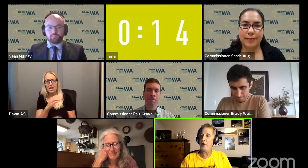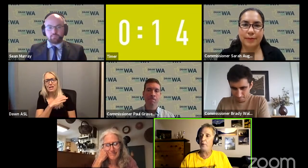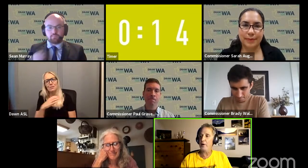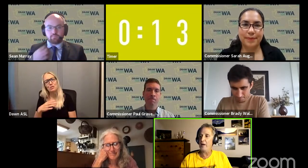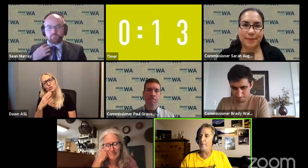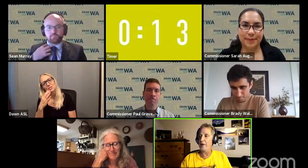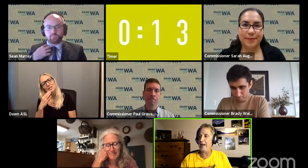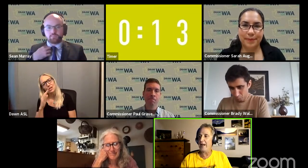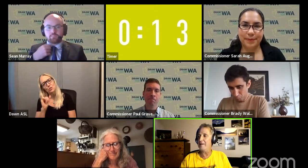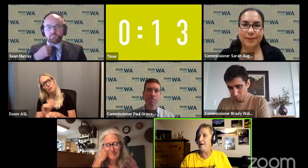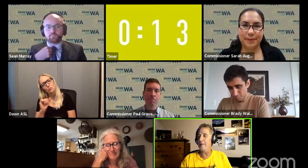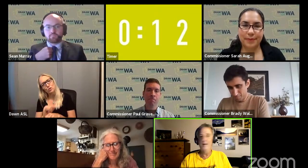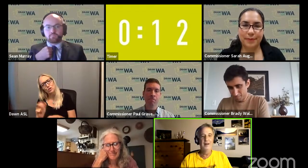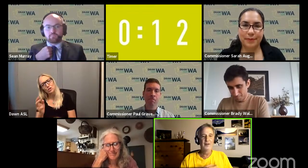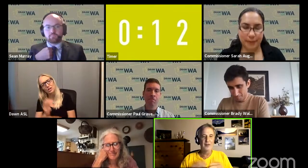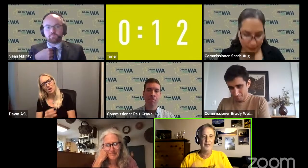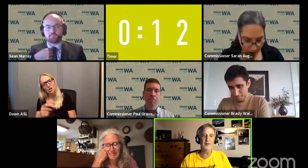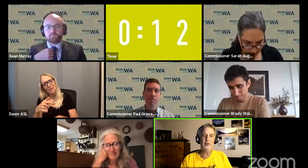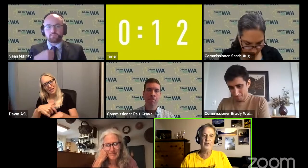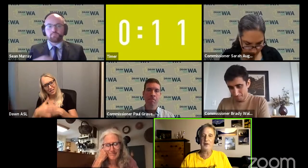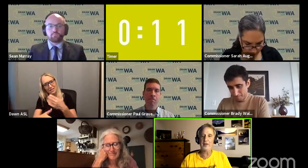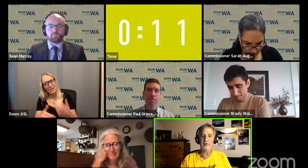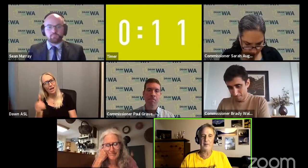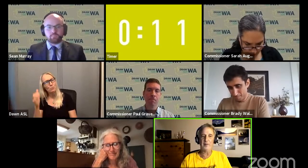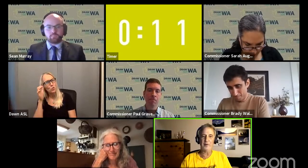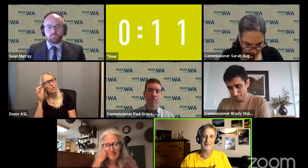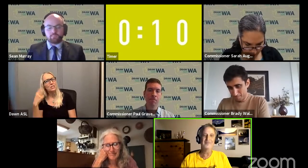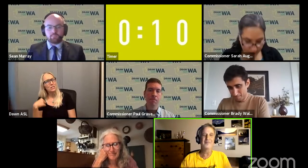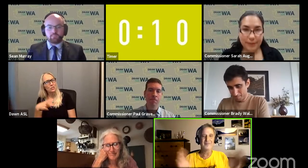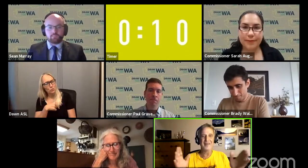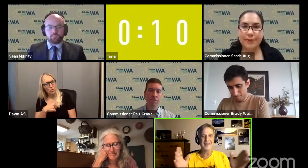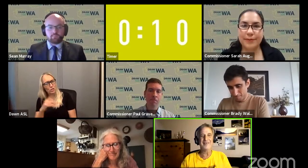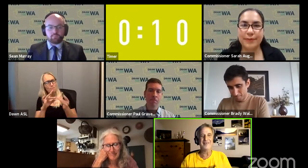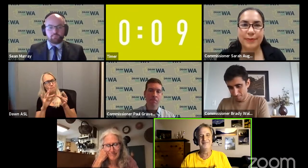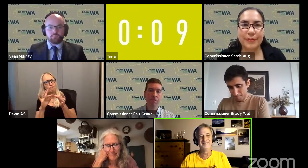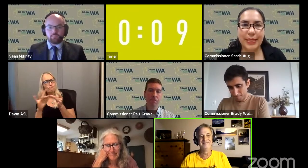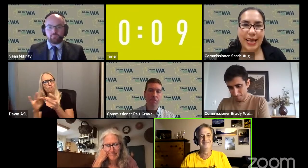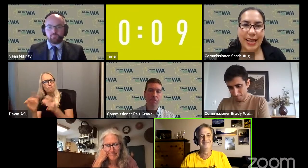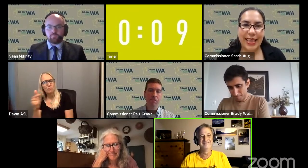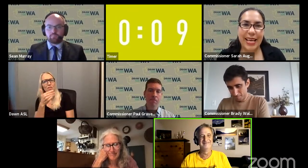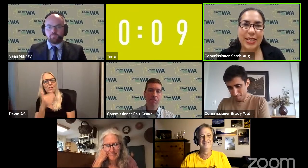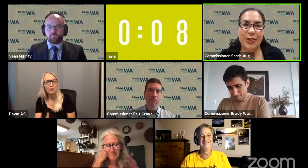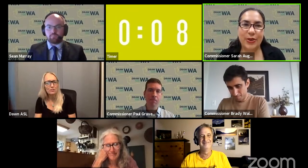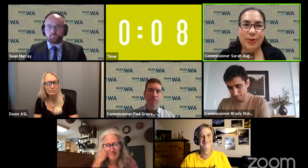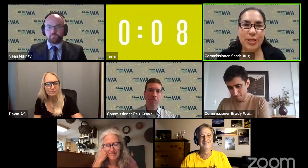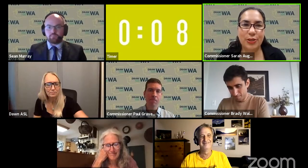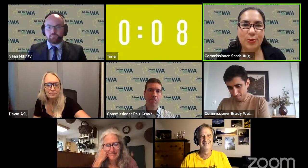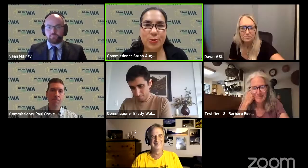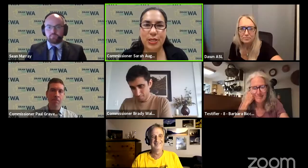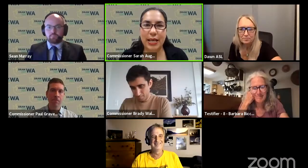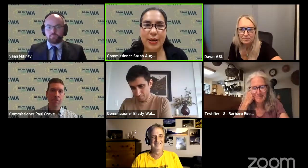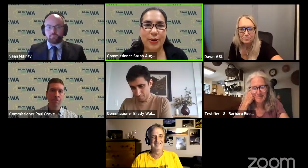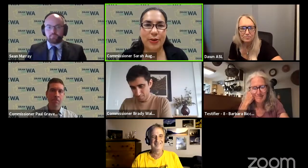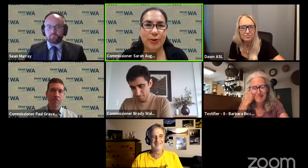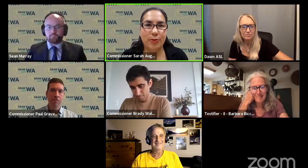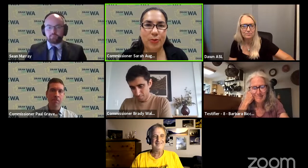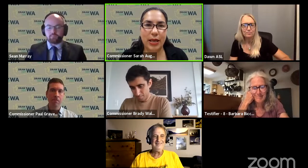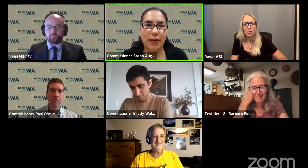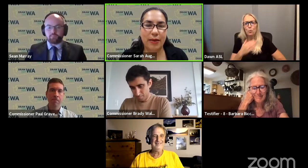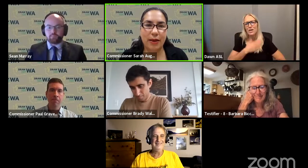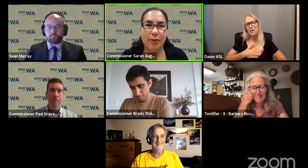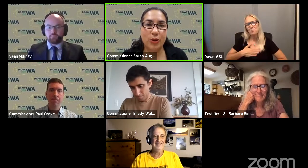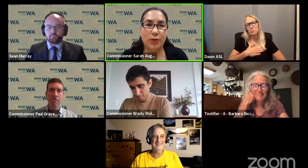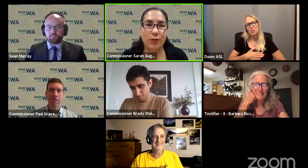you for your hard work and for taking the time to listen to our testimonies. Thank you. Thank you. We sure appreciate